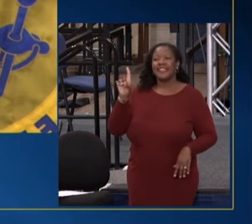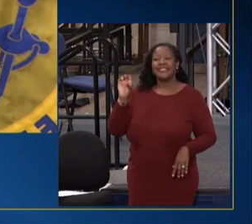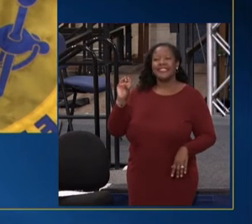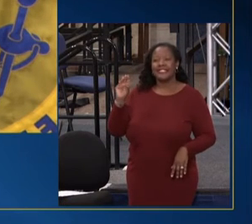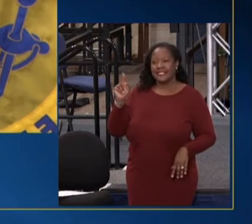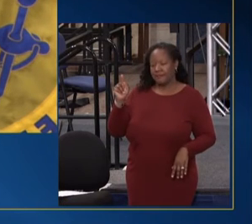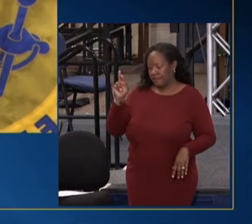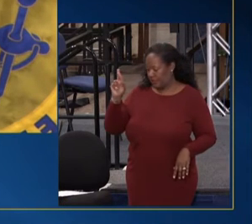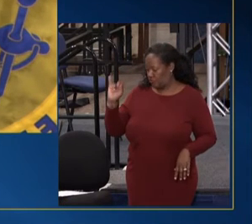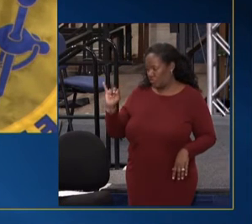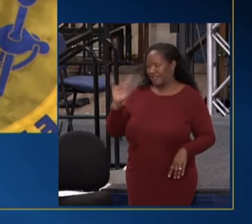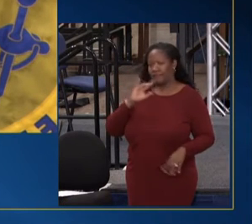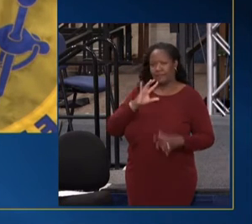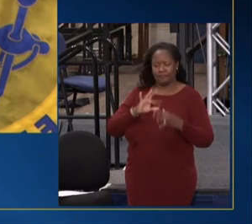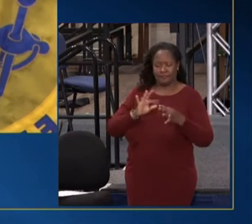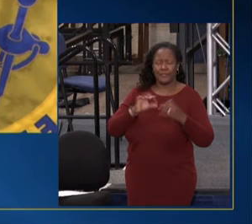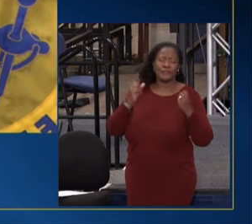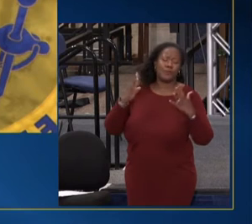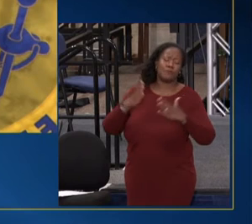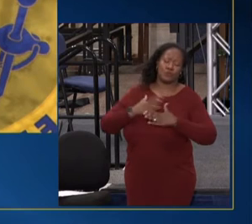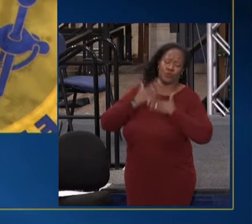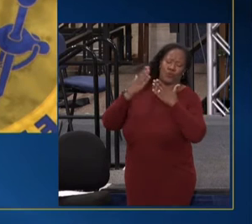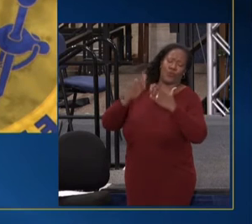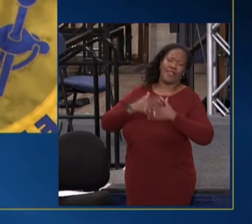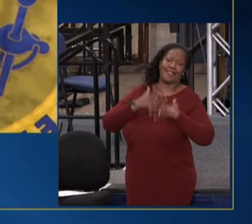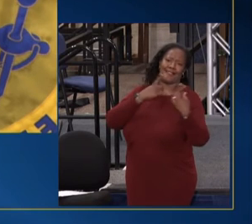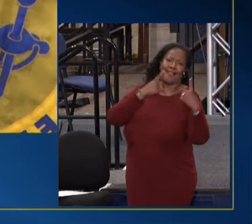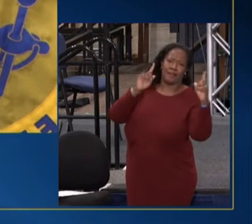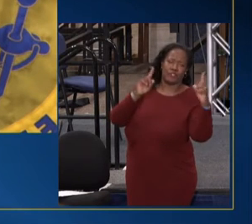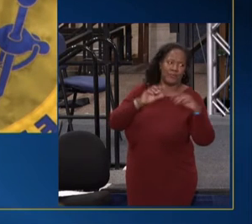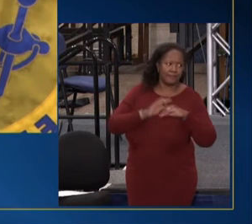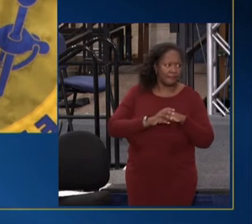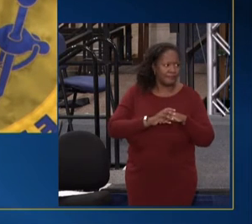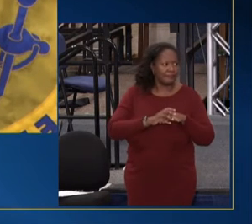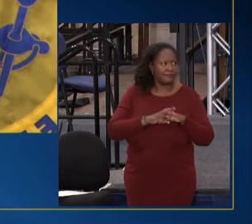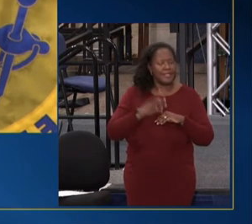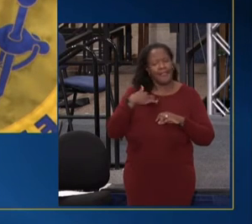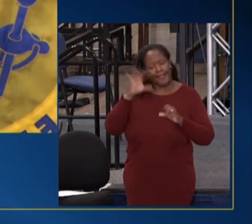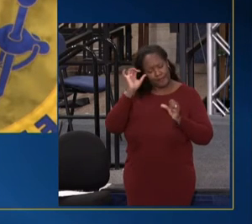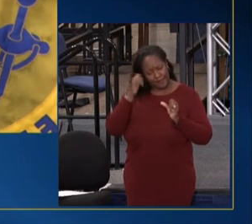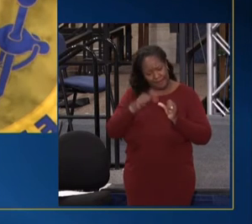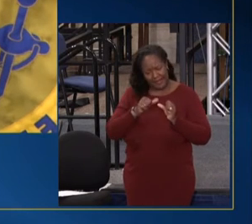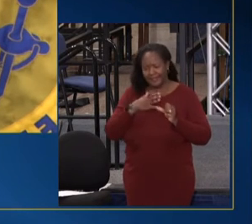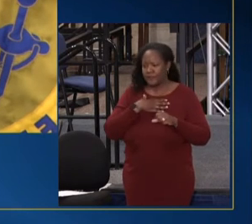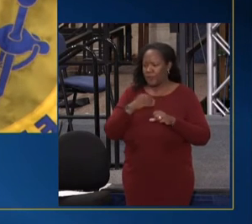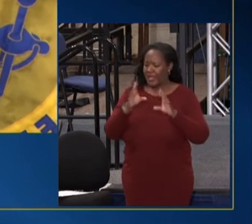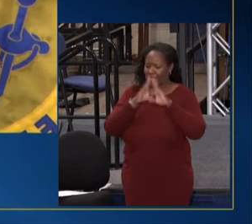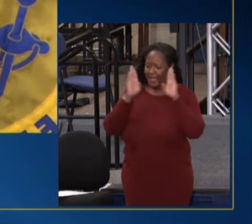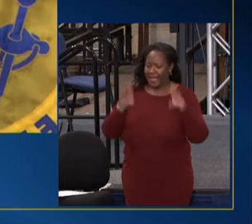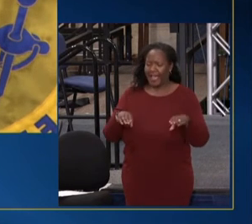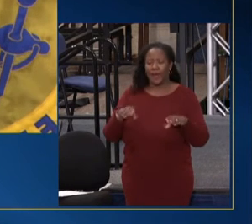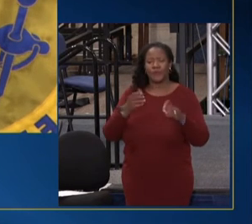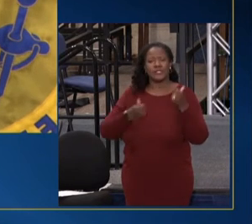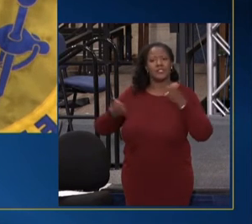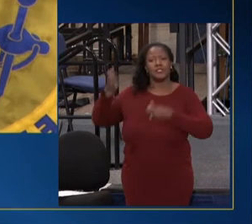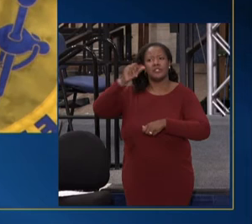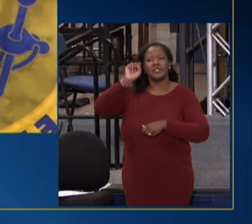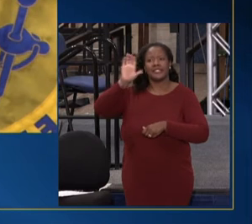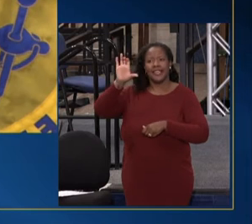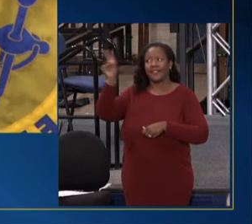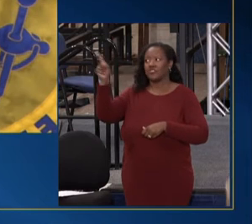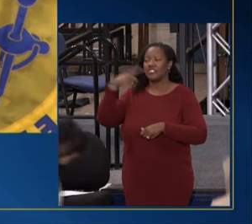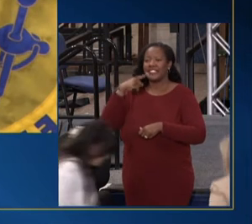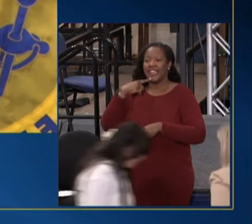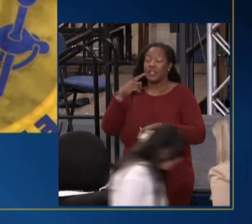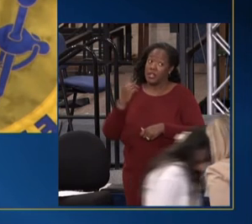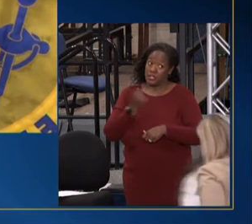much accomplishments for us to celebrate. And I'm reminded of what the White House press secretary said, which is always a danger trying to